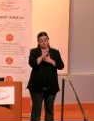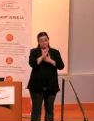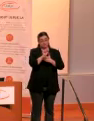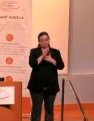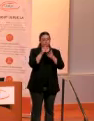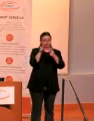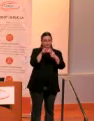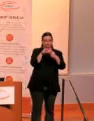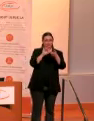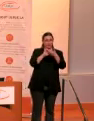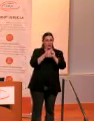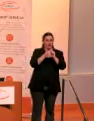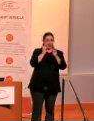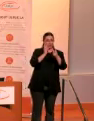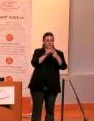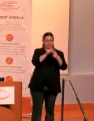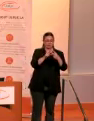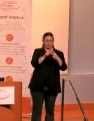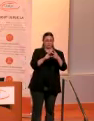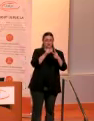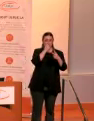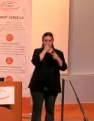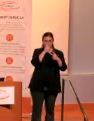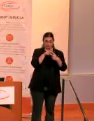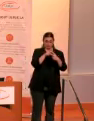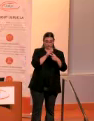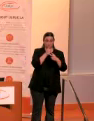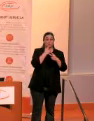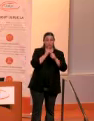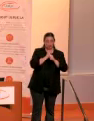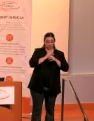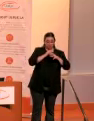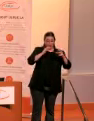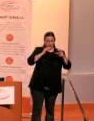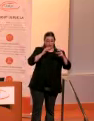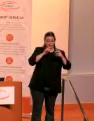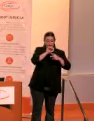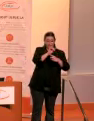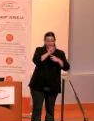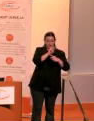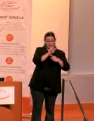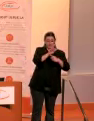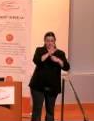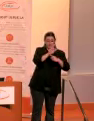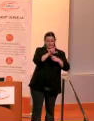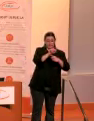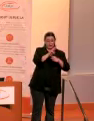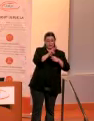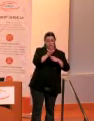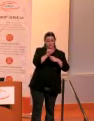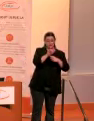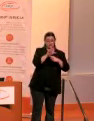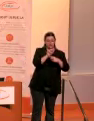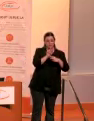stems from two aspects. One is inflammation, and the other is vasculopathy. And the treatment of inflammation is